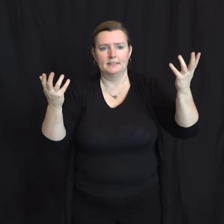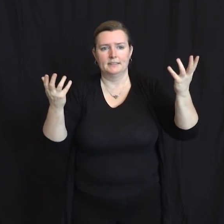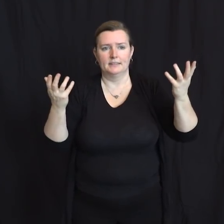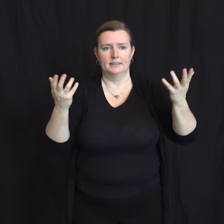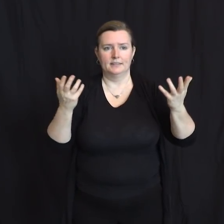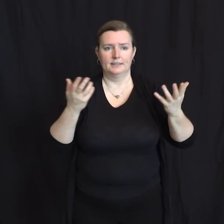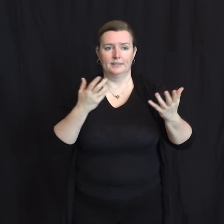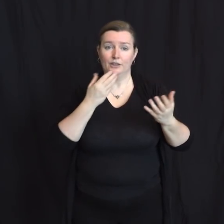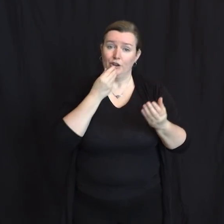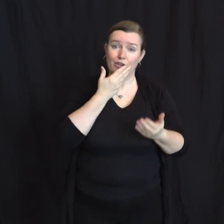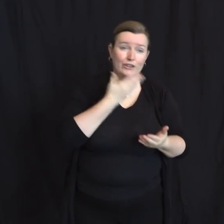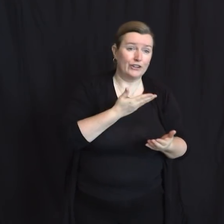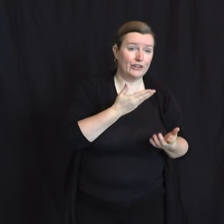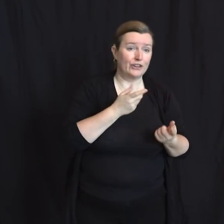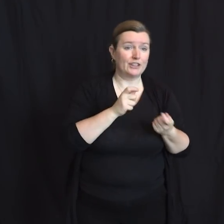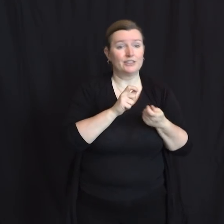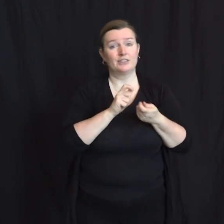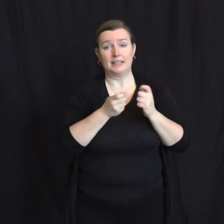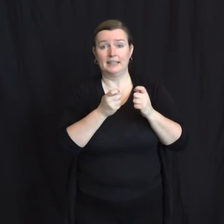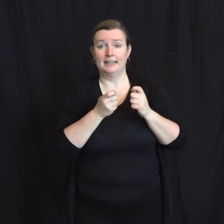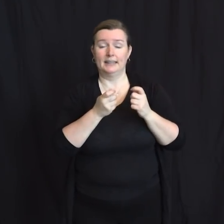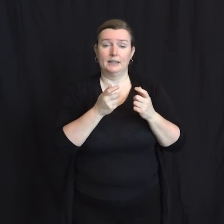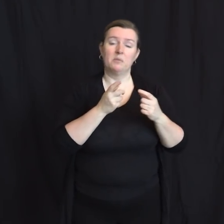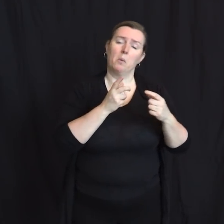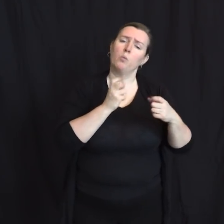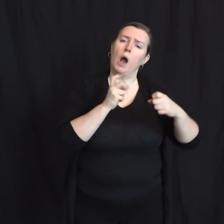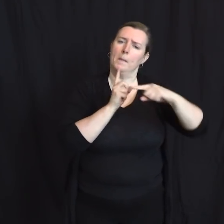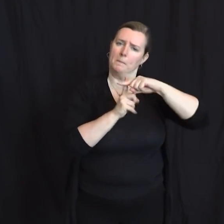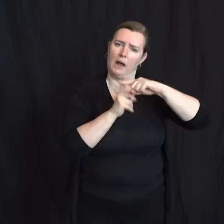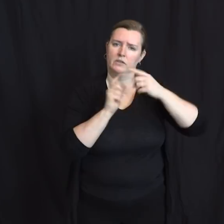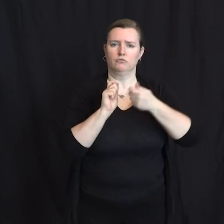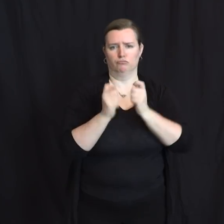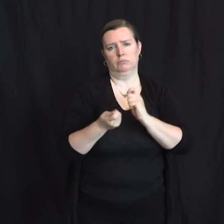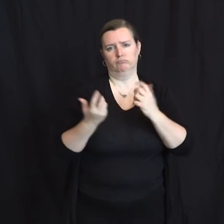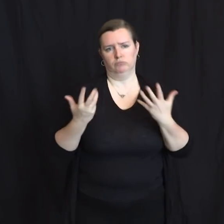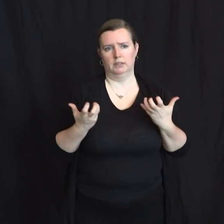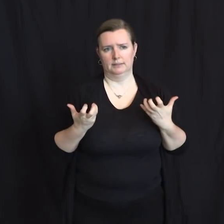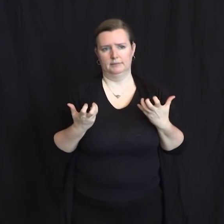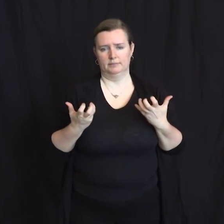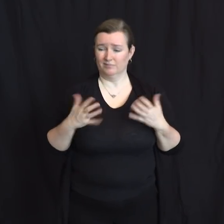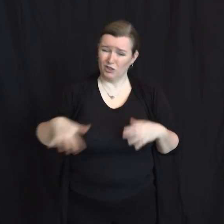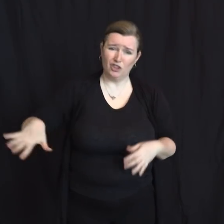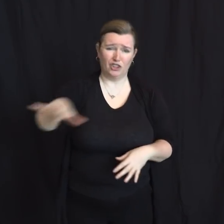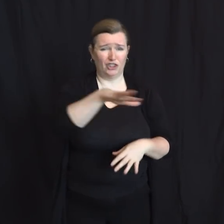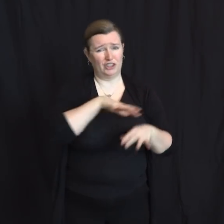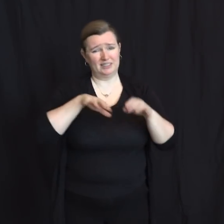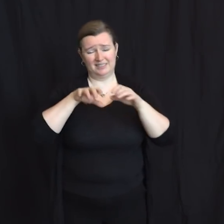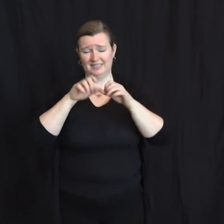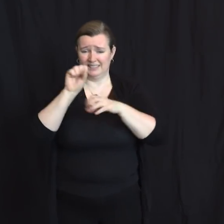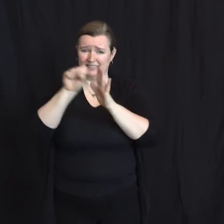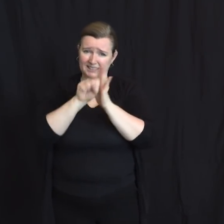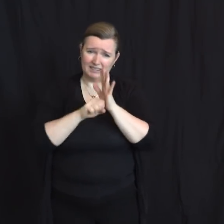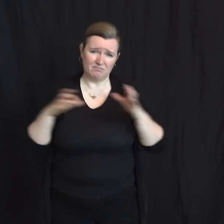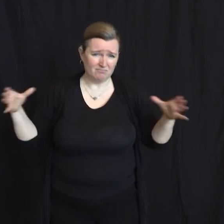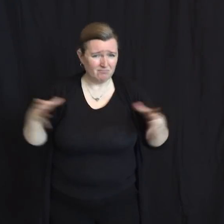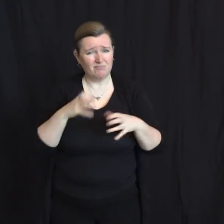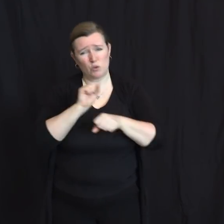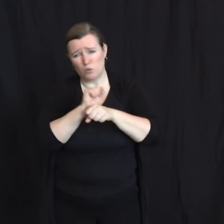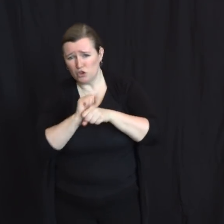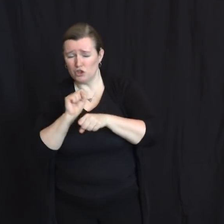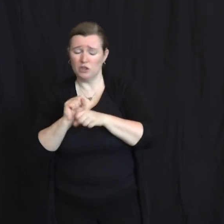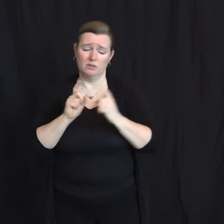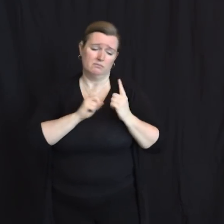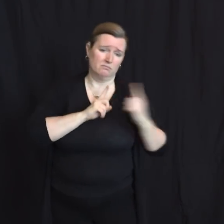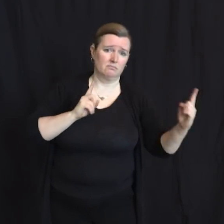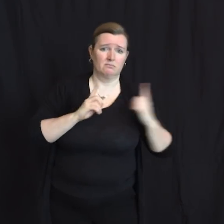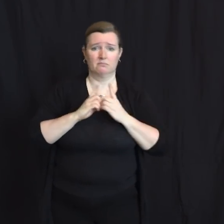everybody, please continue to do what you're doing. We're doing an incredible job as a state. Stay home, stay away from each other. And with that, that's the best